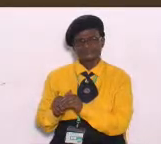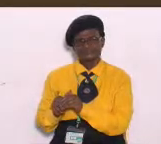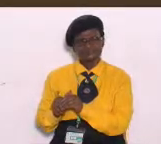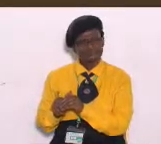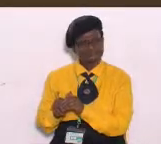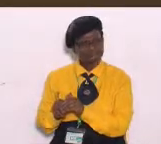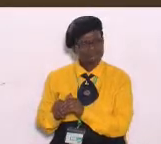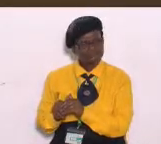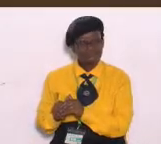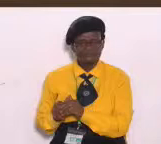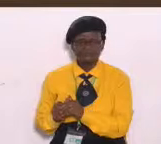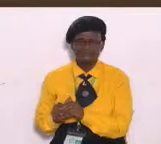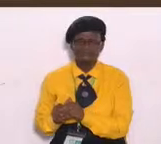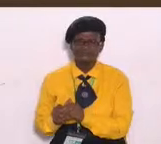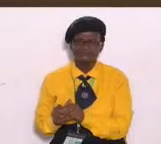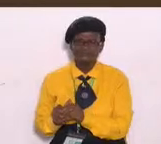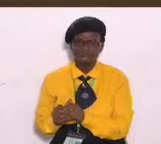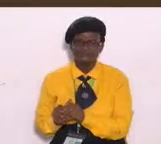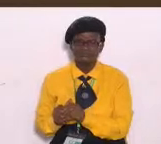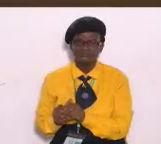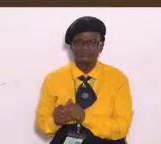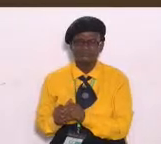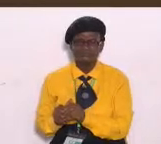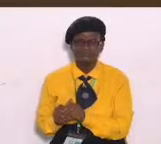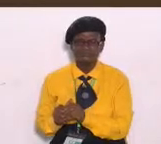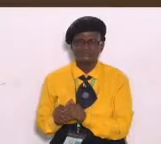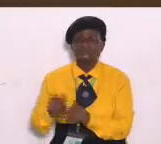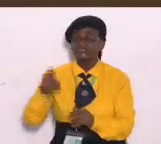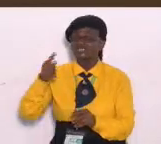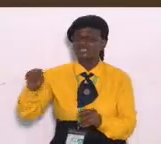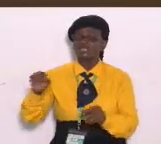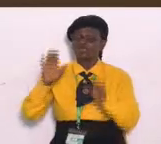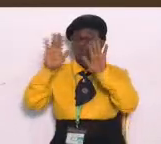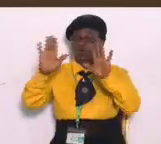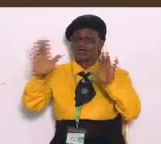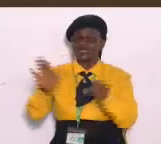You want to approach the Supreme God,